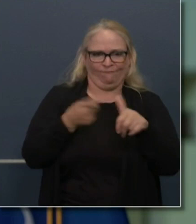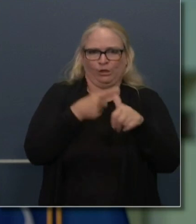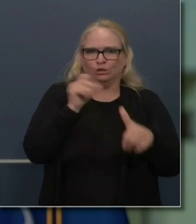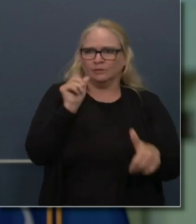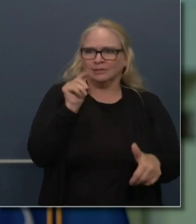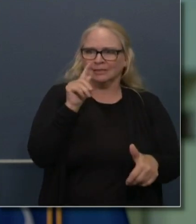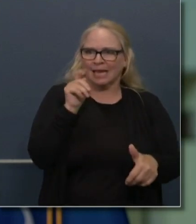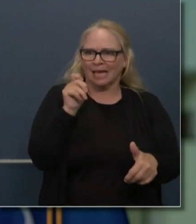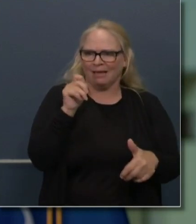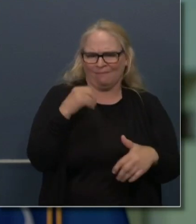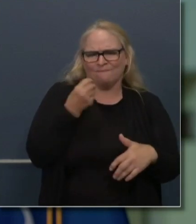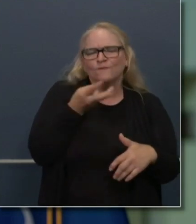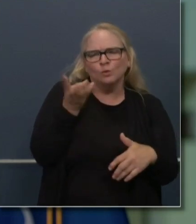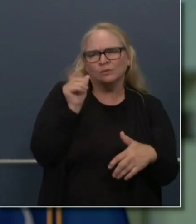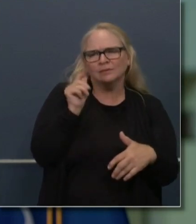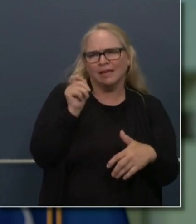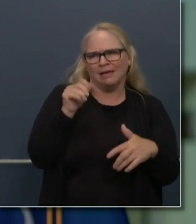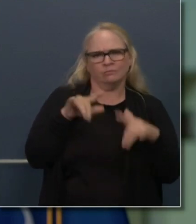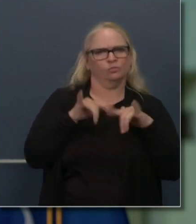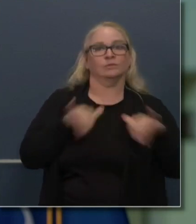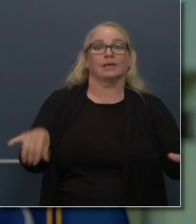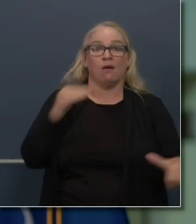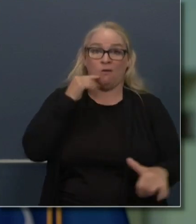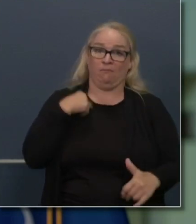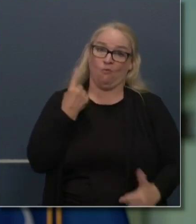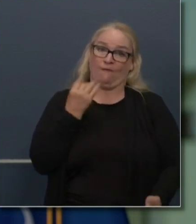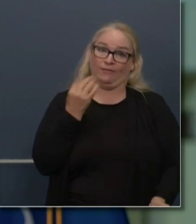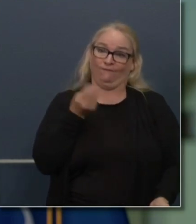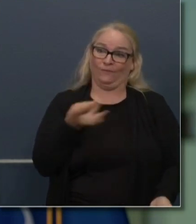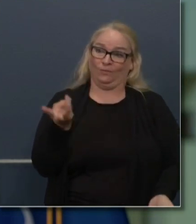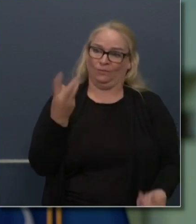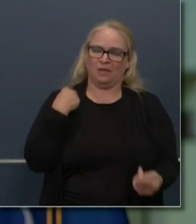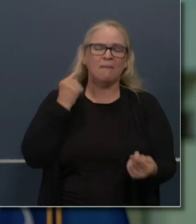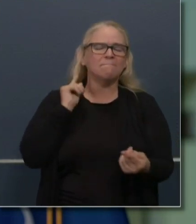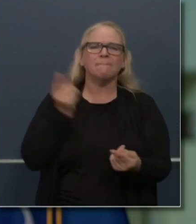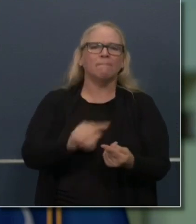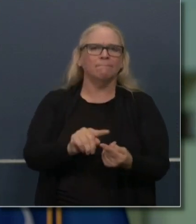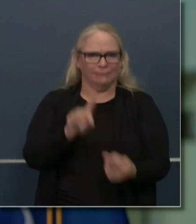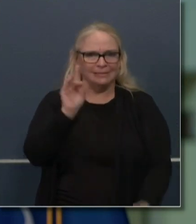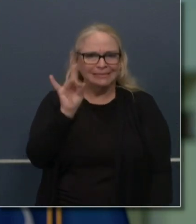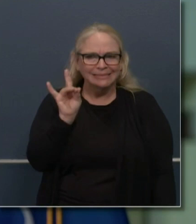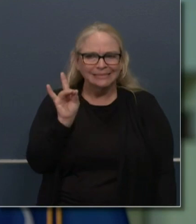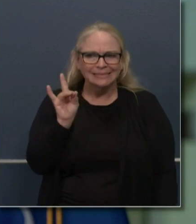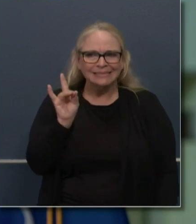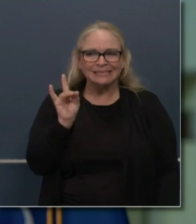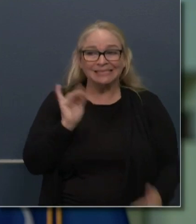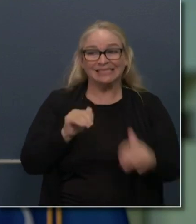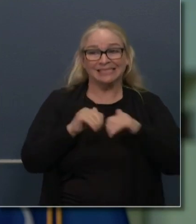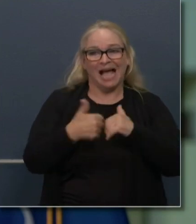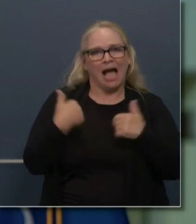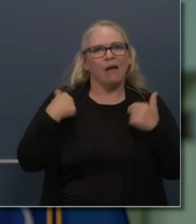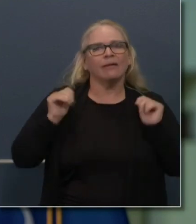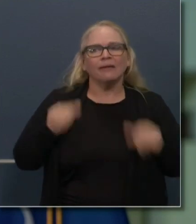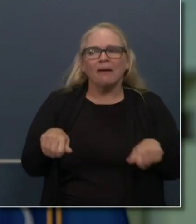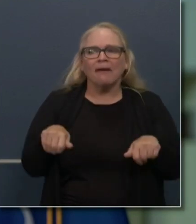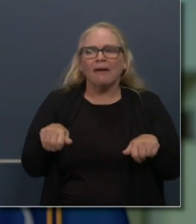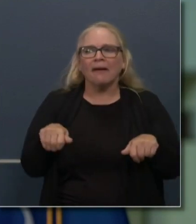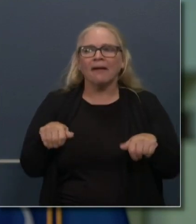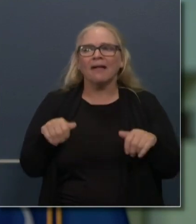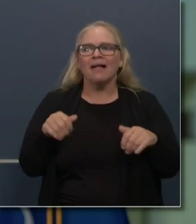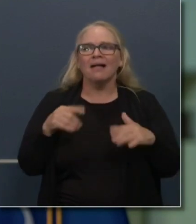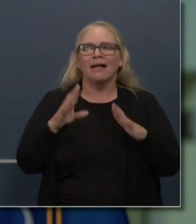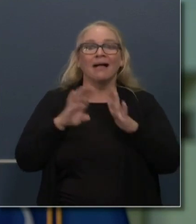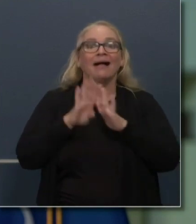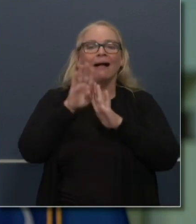the growth of the spread of this disease. We were able to extend that curve for a period of time that gave us some